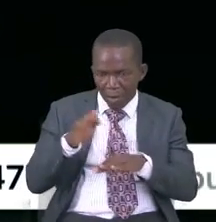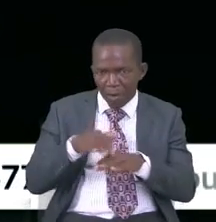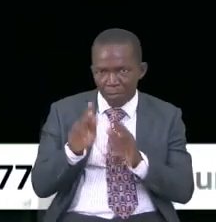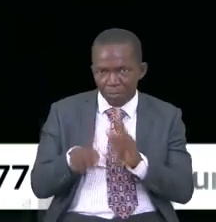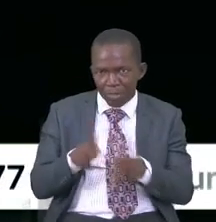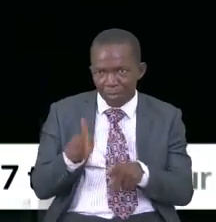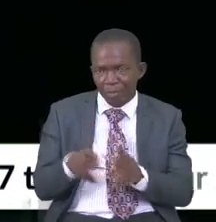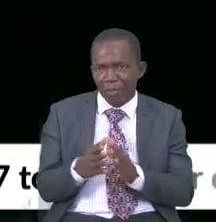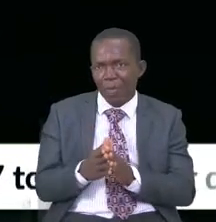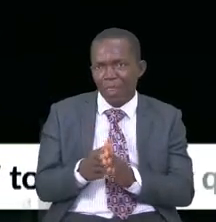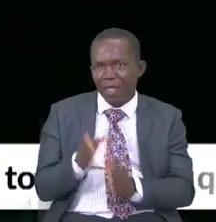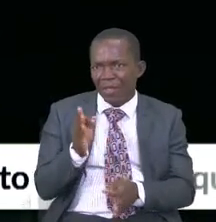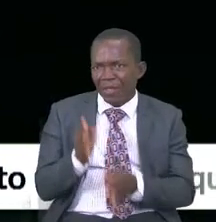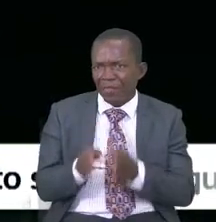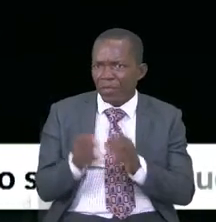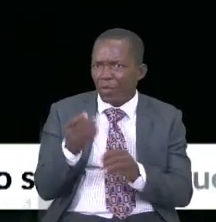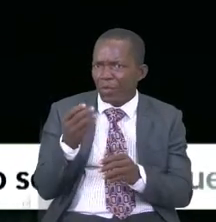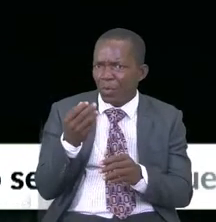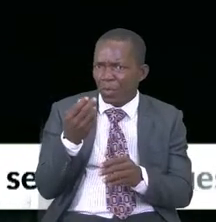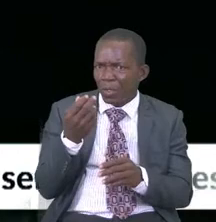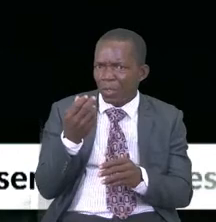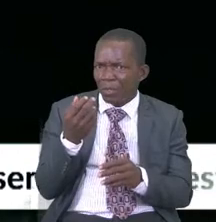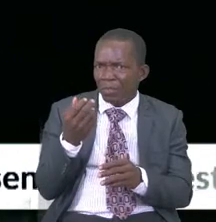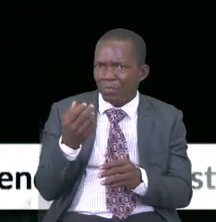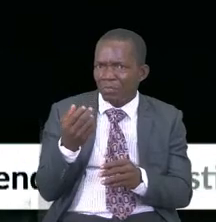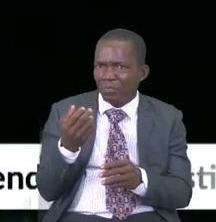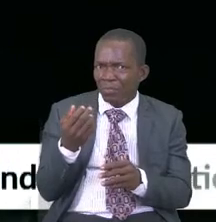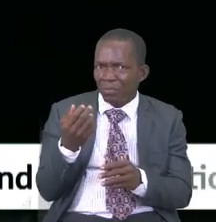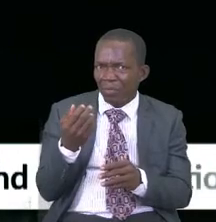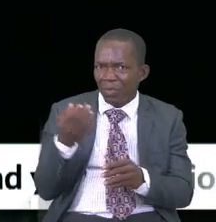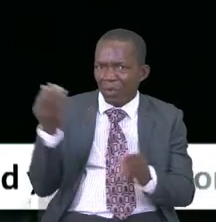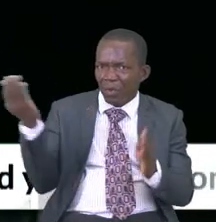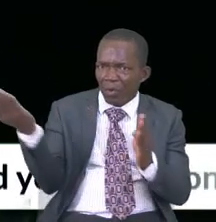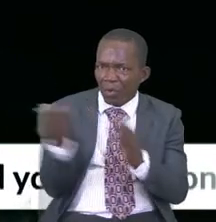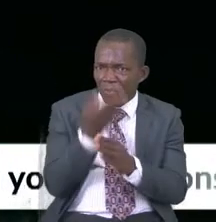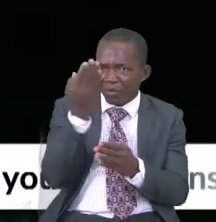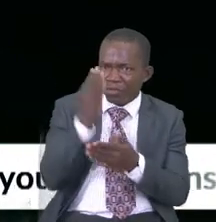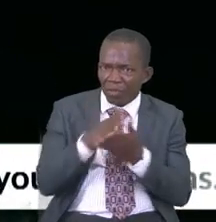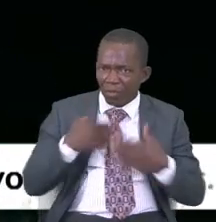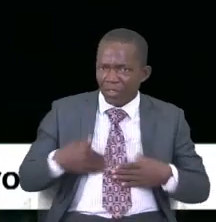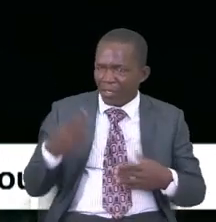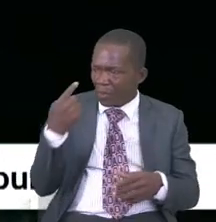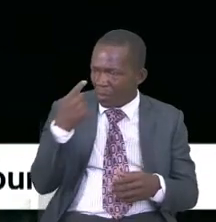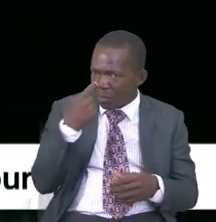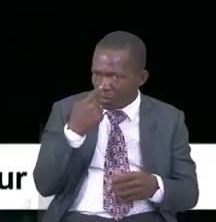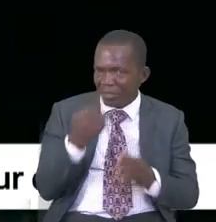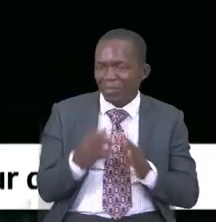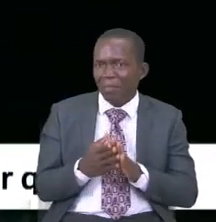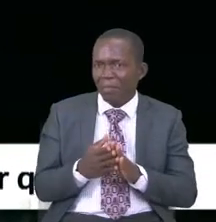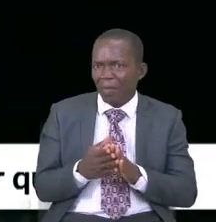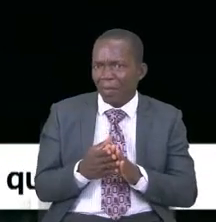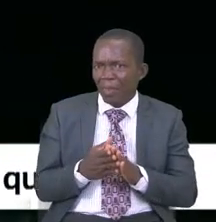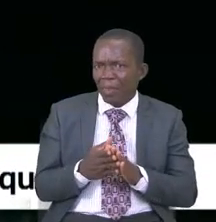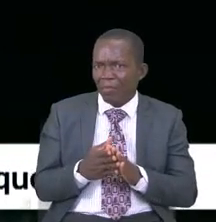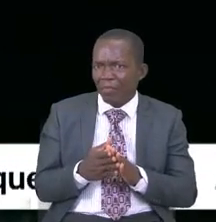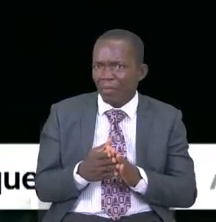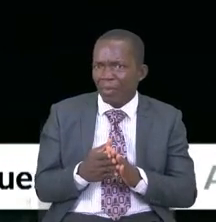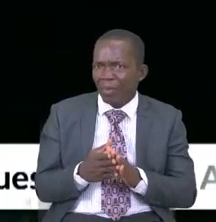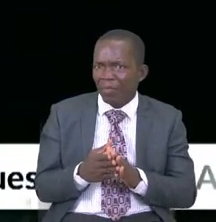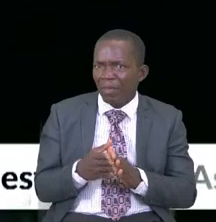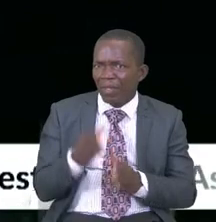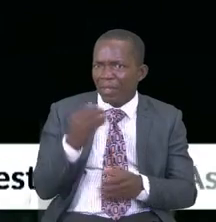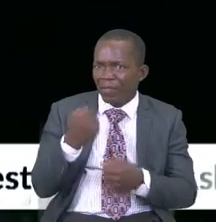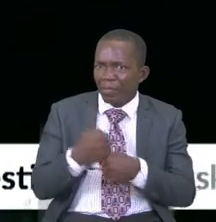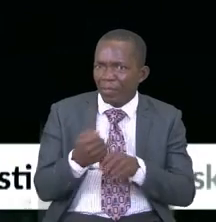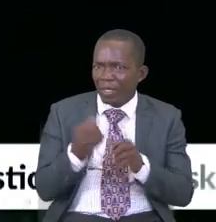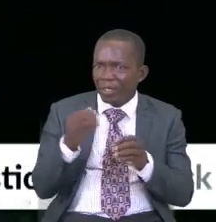nose and you give him a rose to smell, he can't smell it. And so if you make